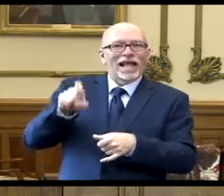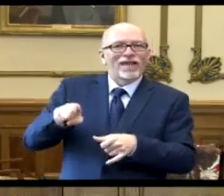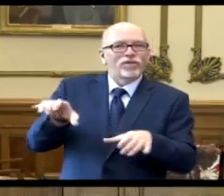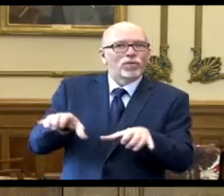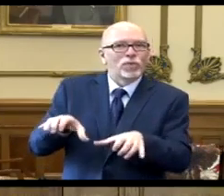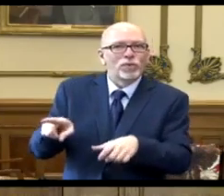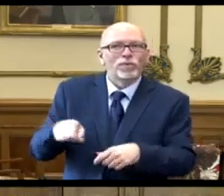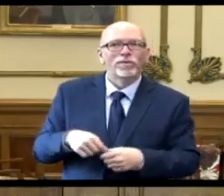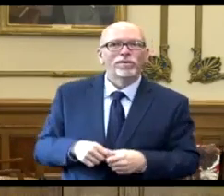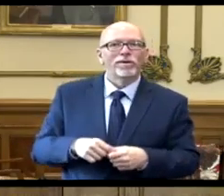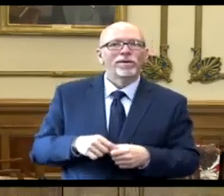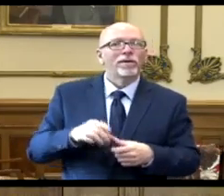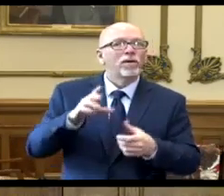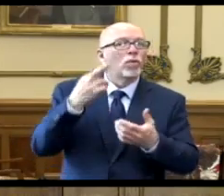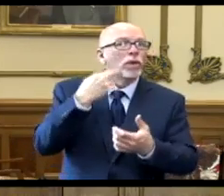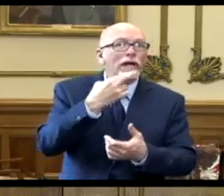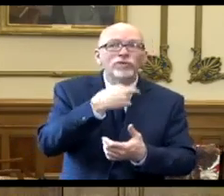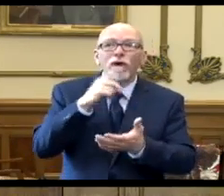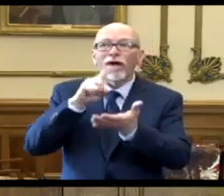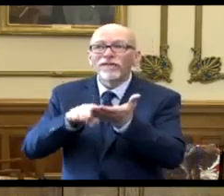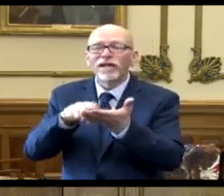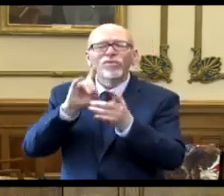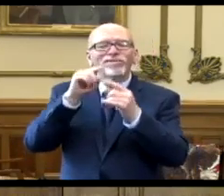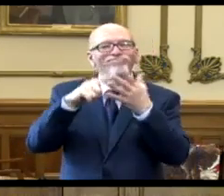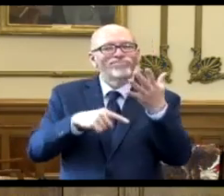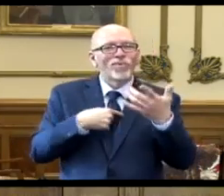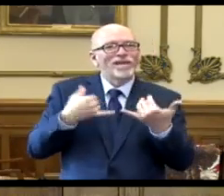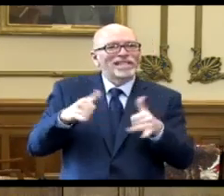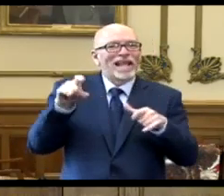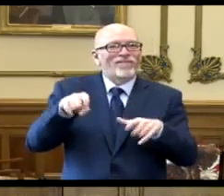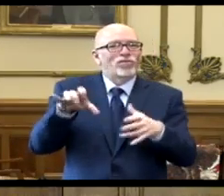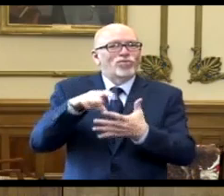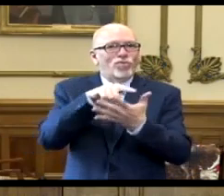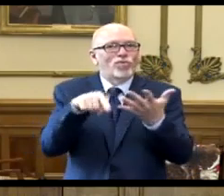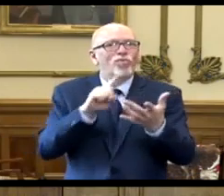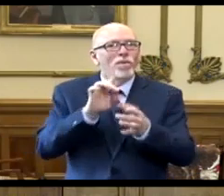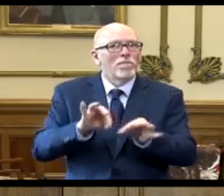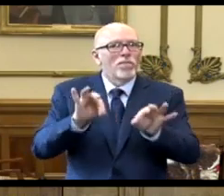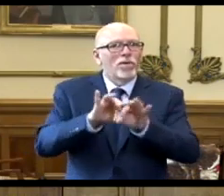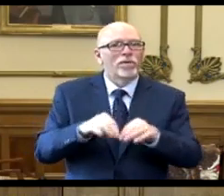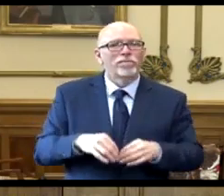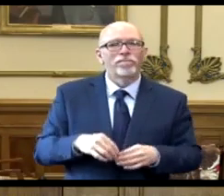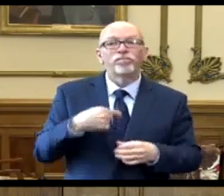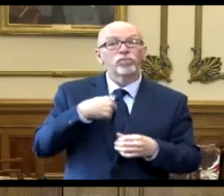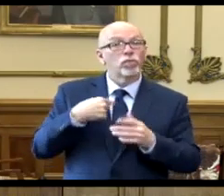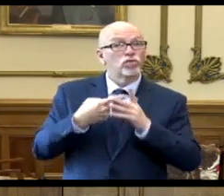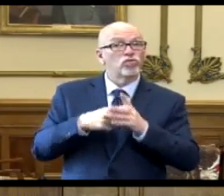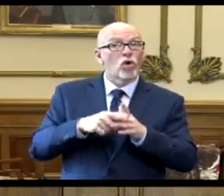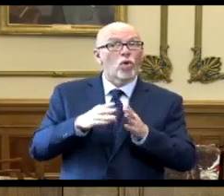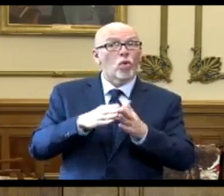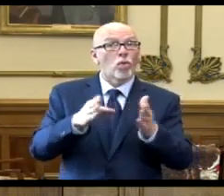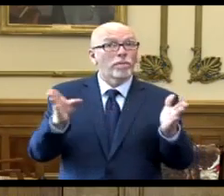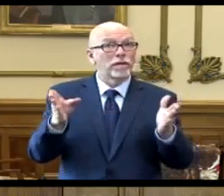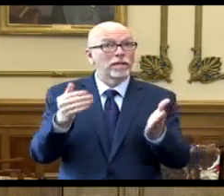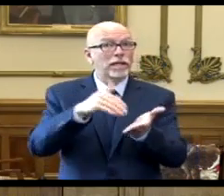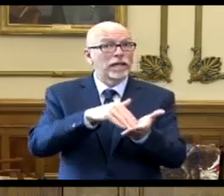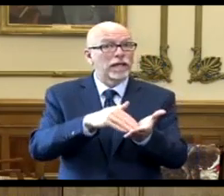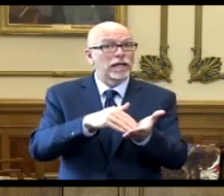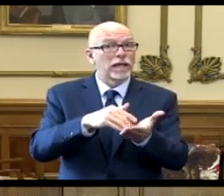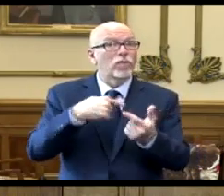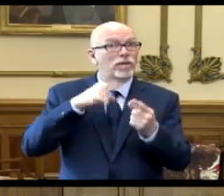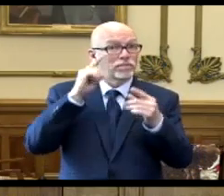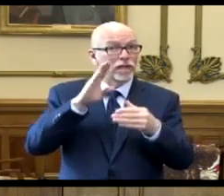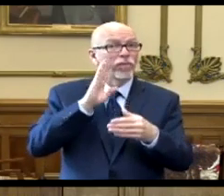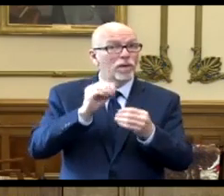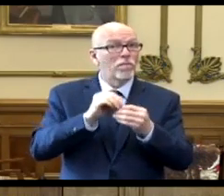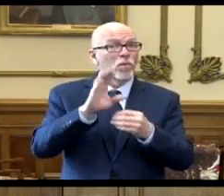investigating restaurants and other things. So that's really important. And when we start to open up, we expect to see more cases,